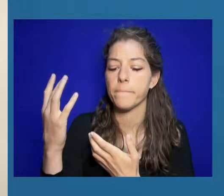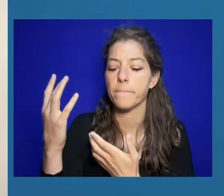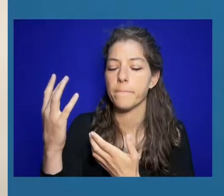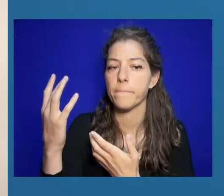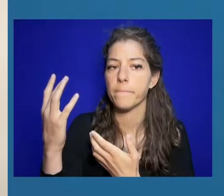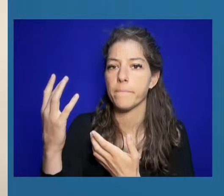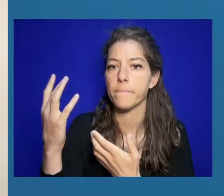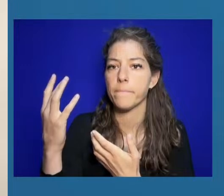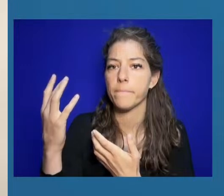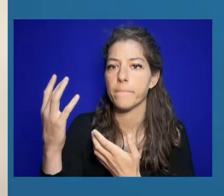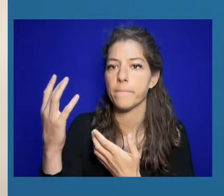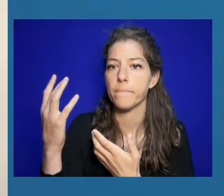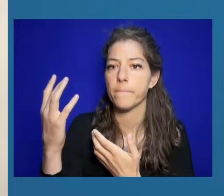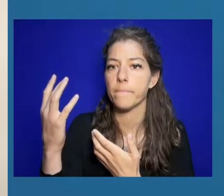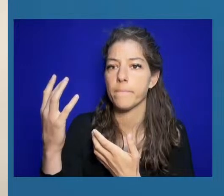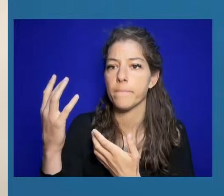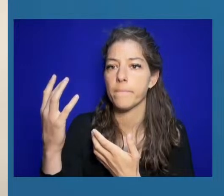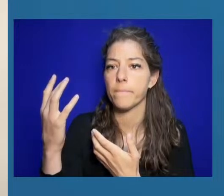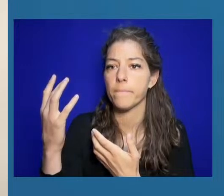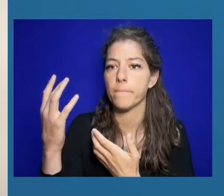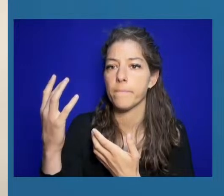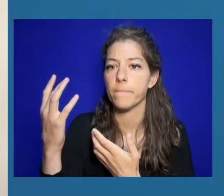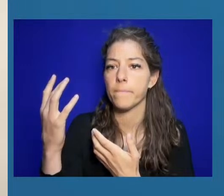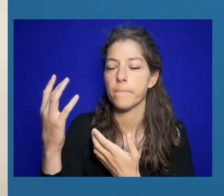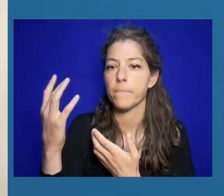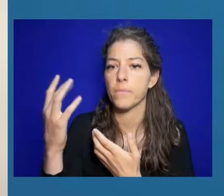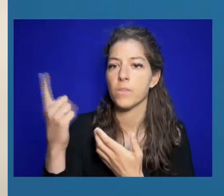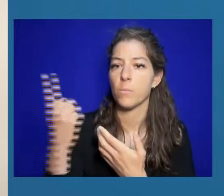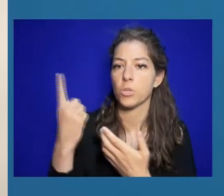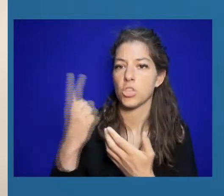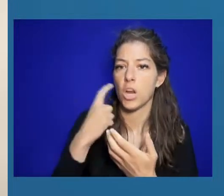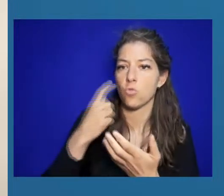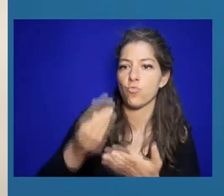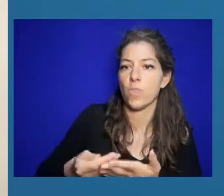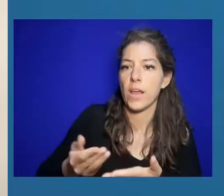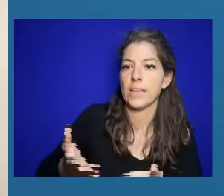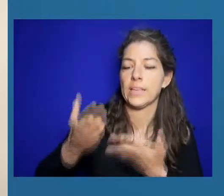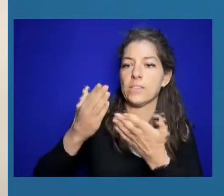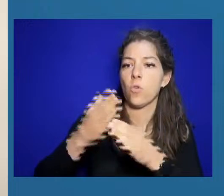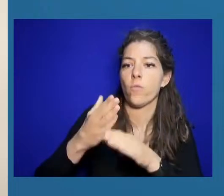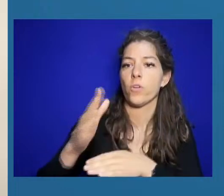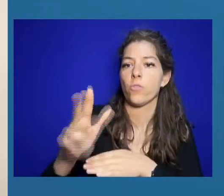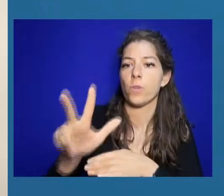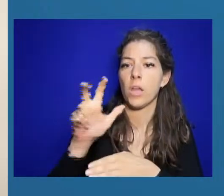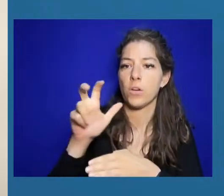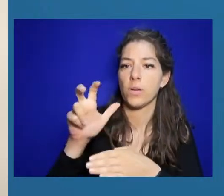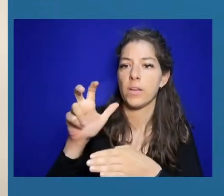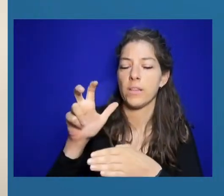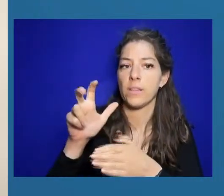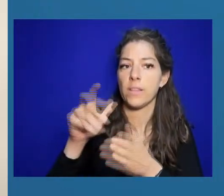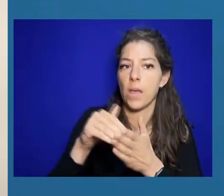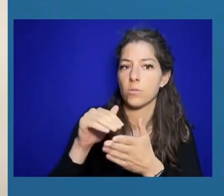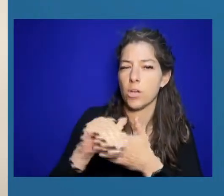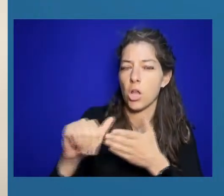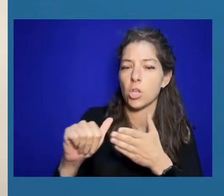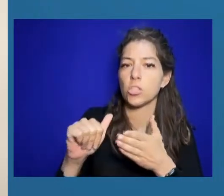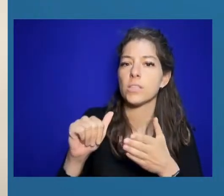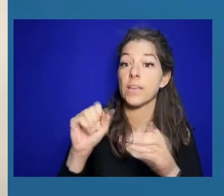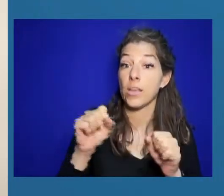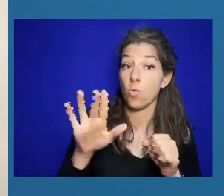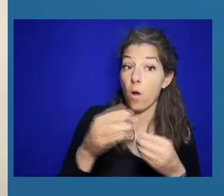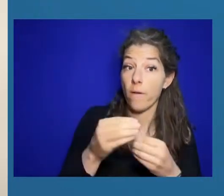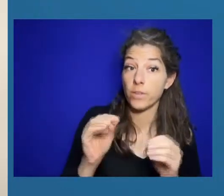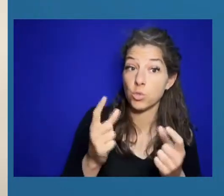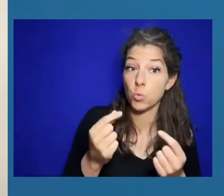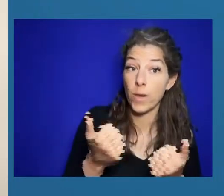Byron Brown, the former mayor, just got a raise. He's making now over $300,000. What, if anything, can your office do about